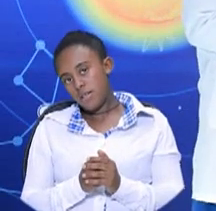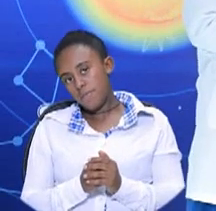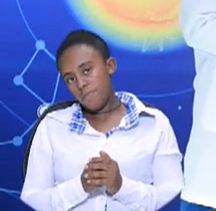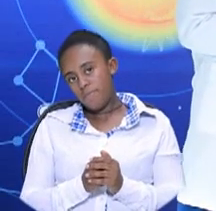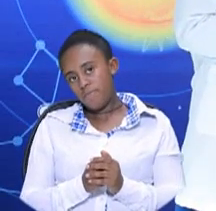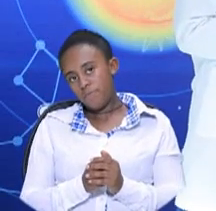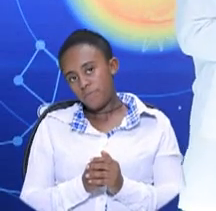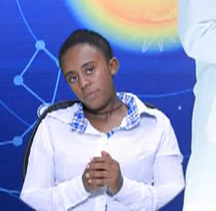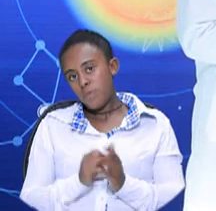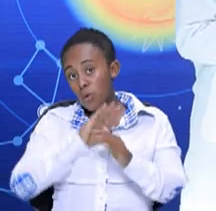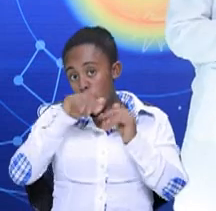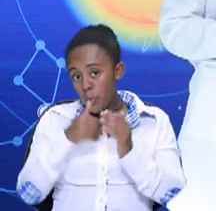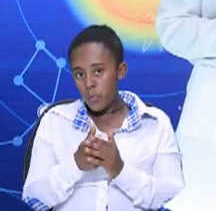discussion,